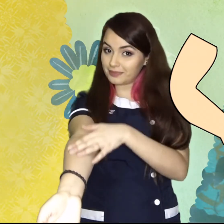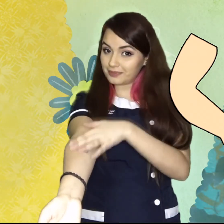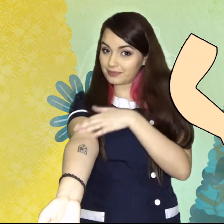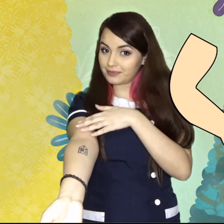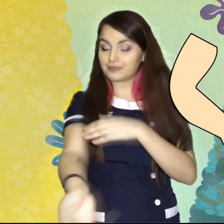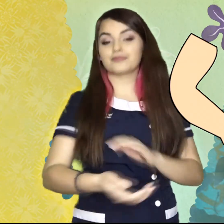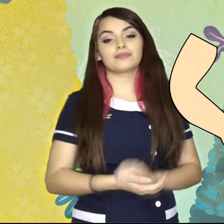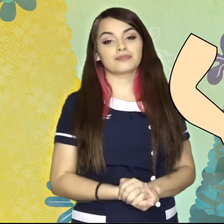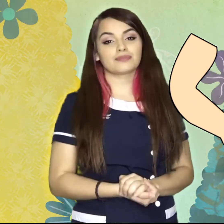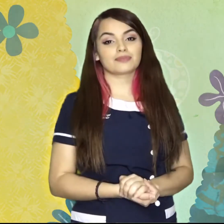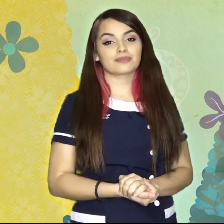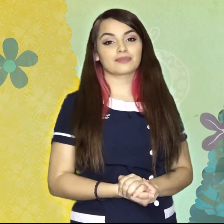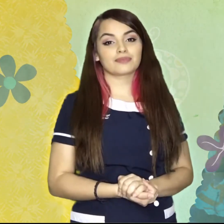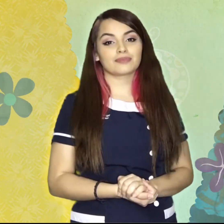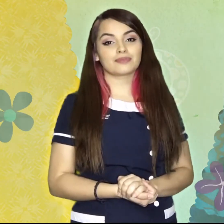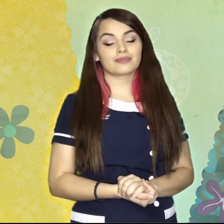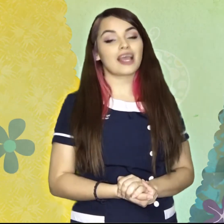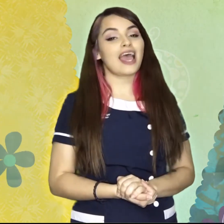Arm.